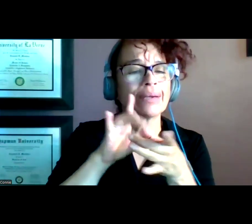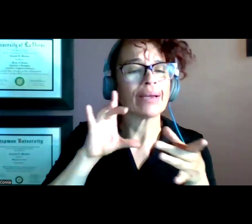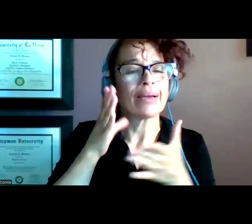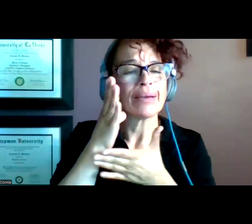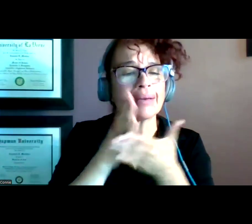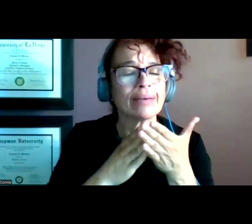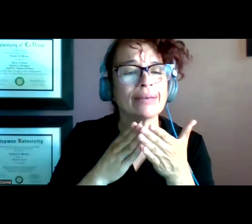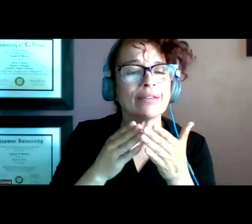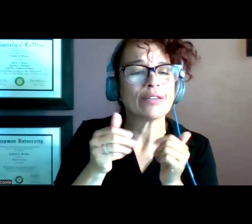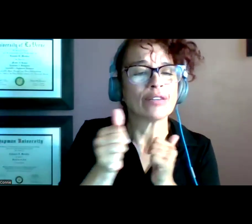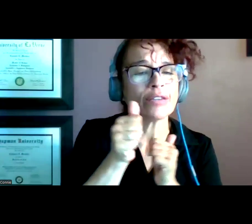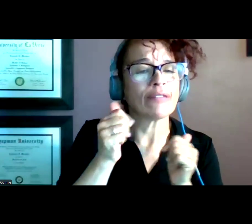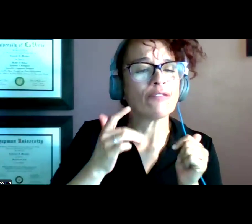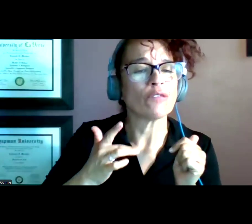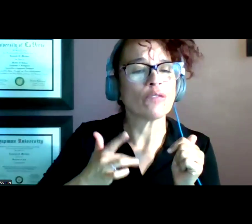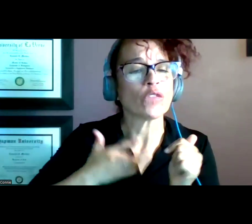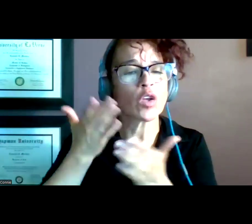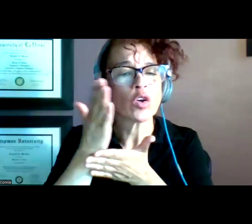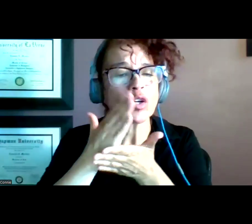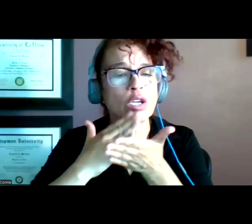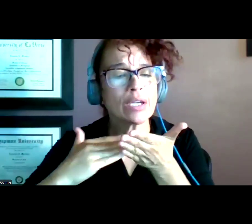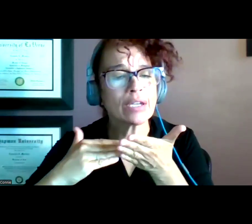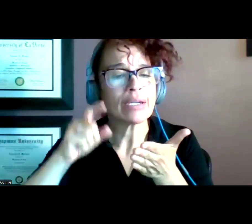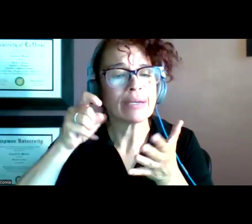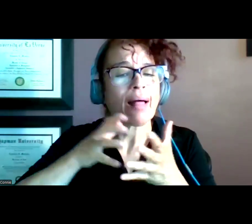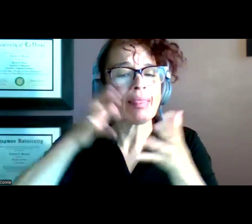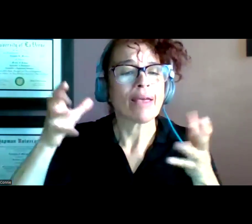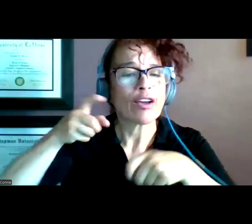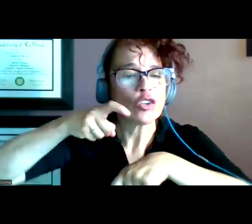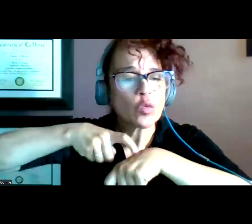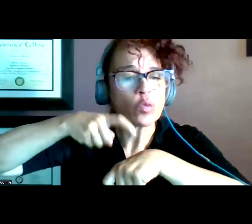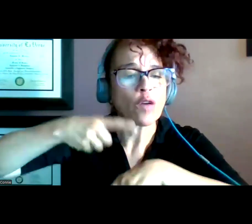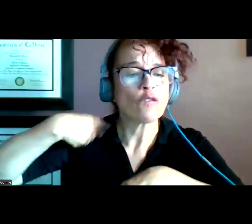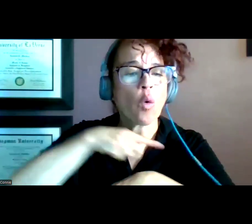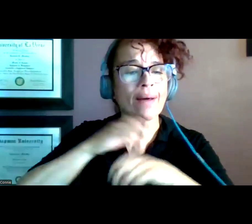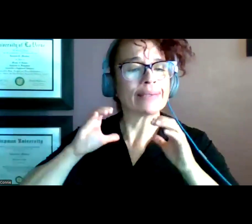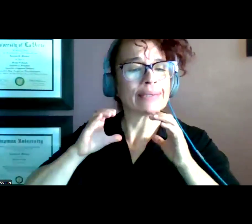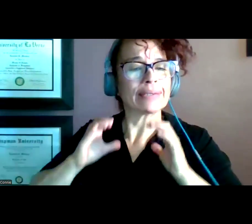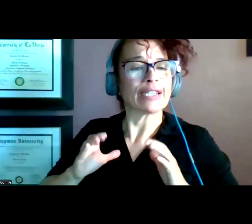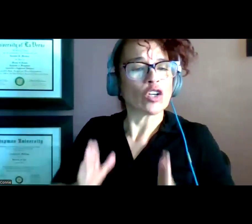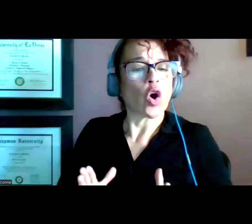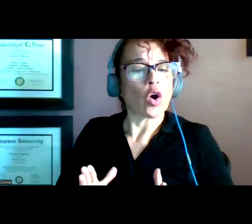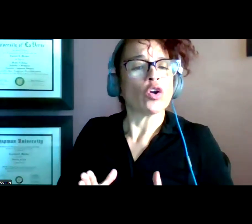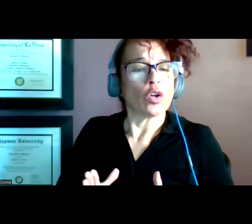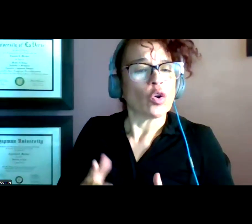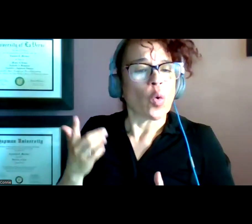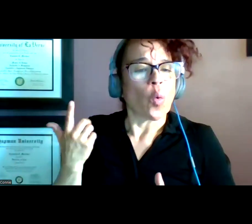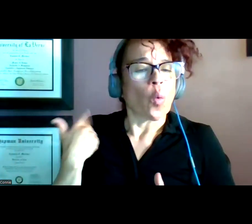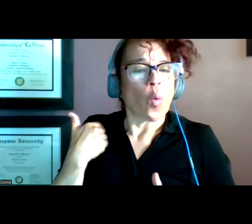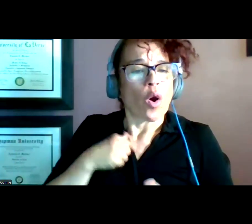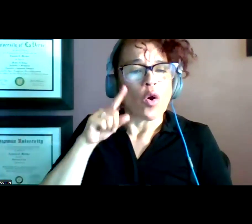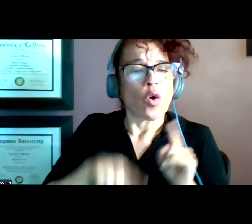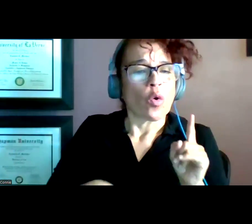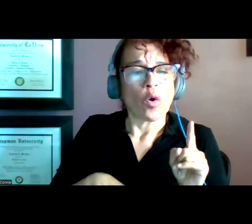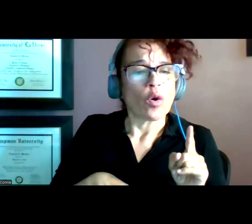to transit as being part of a need a lot of times for our consumers. But you know, we can't go